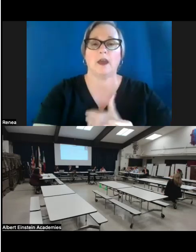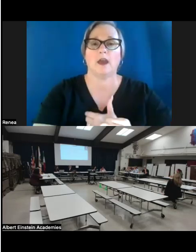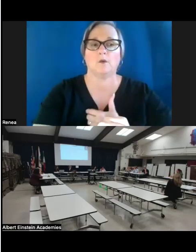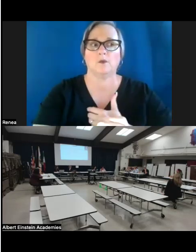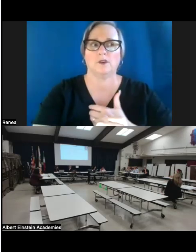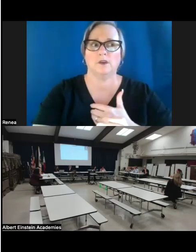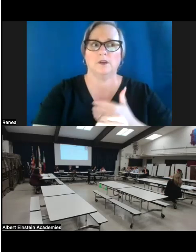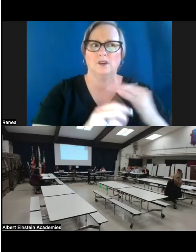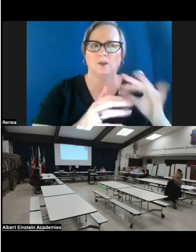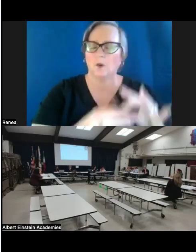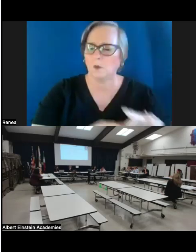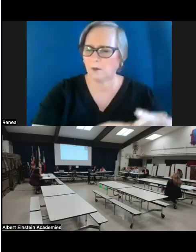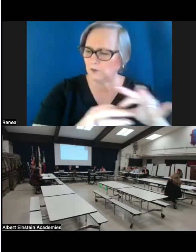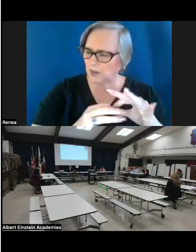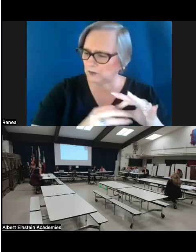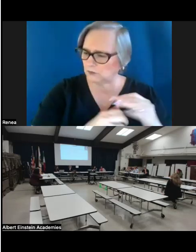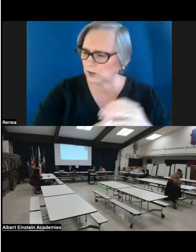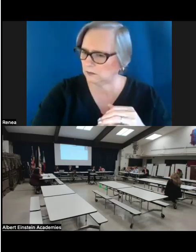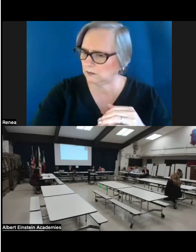your colleagues to build from?